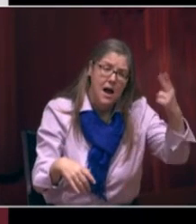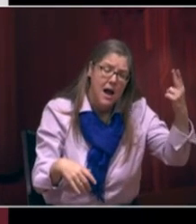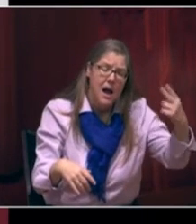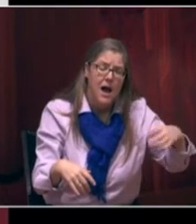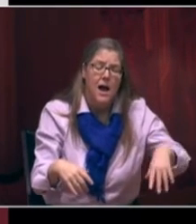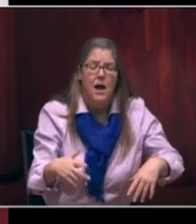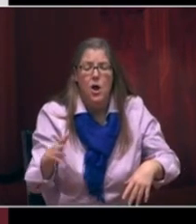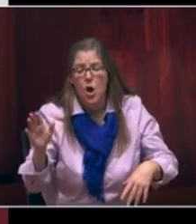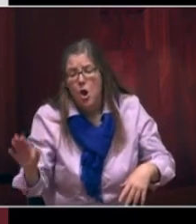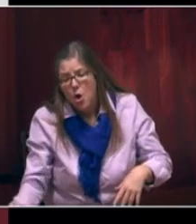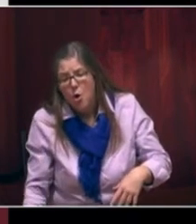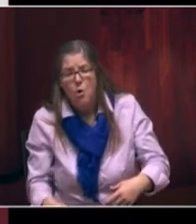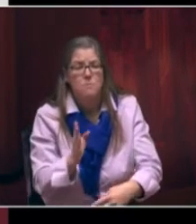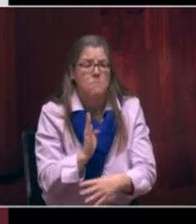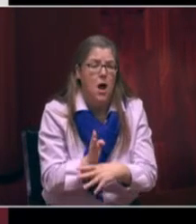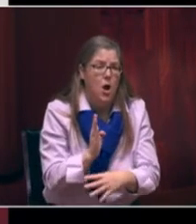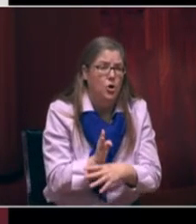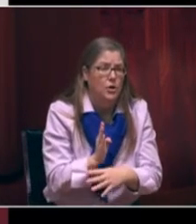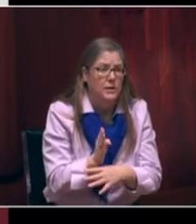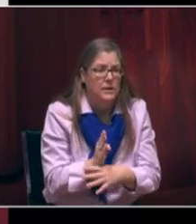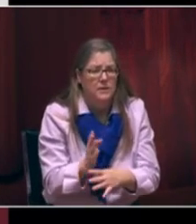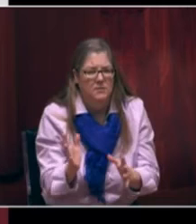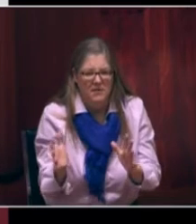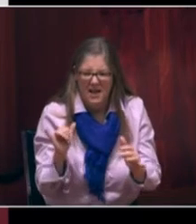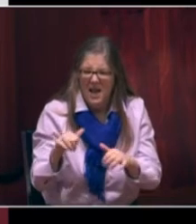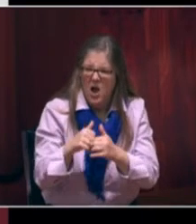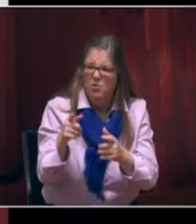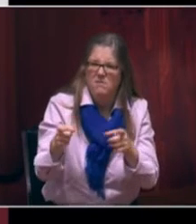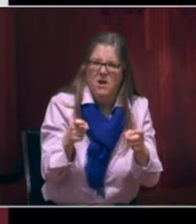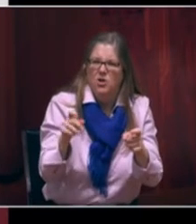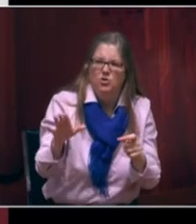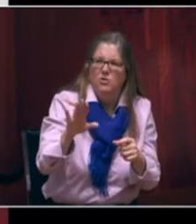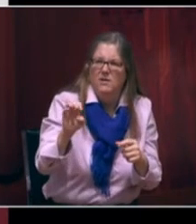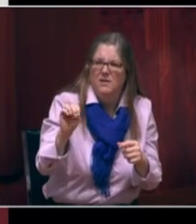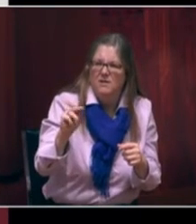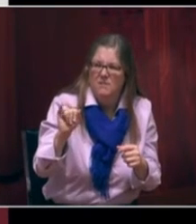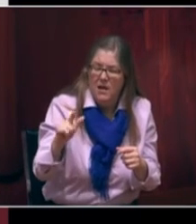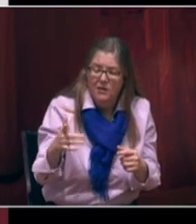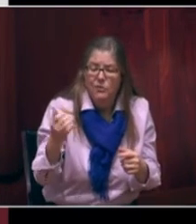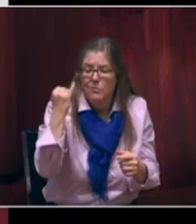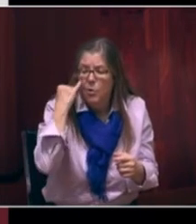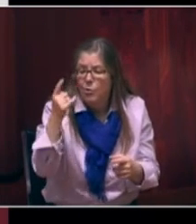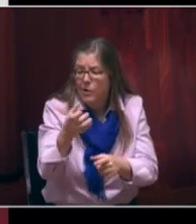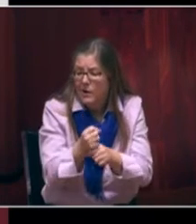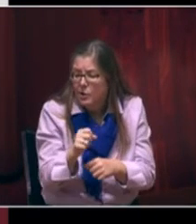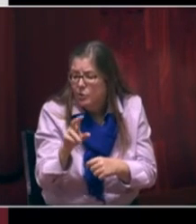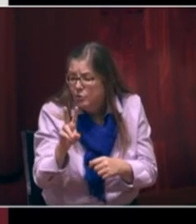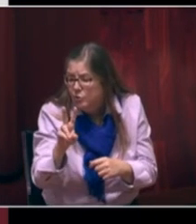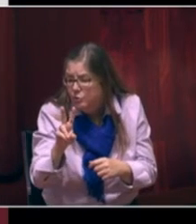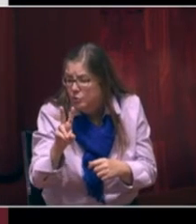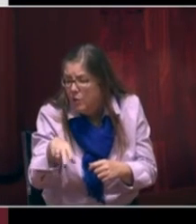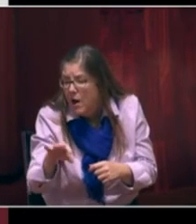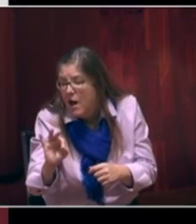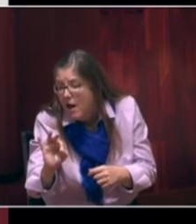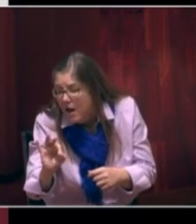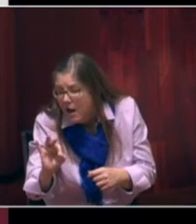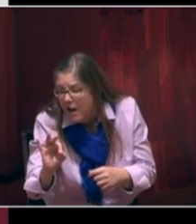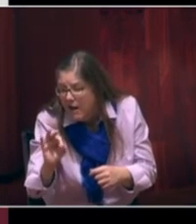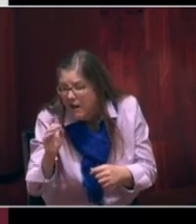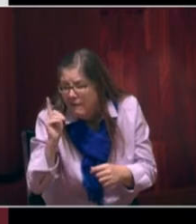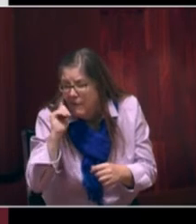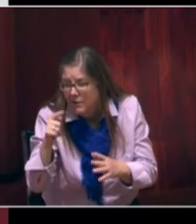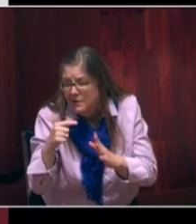categories of how, in this case, we'll just apply to how you're managing your email. So if you ended up with a 2.9, for example, for when you added